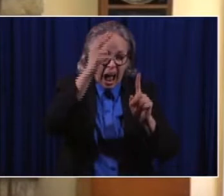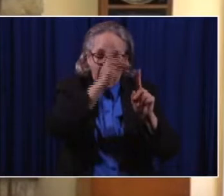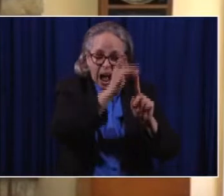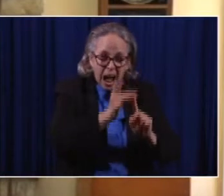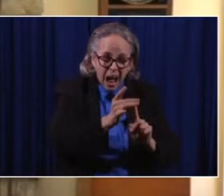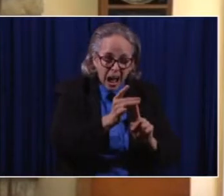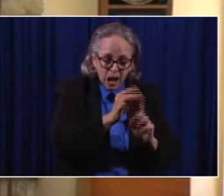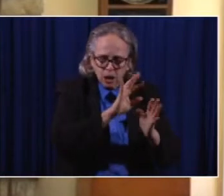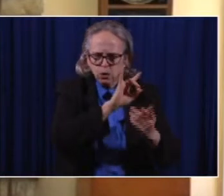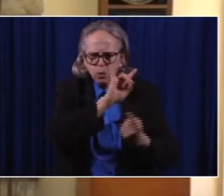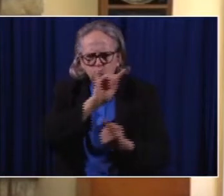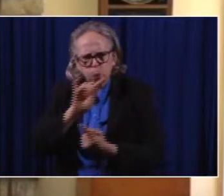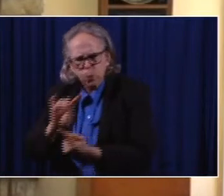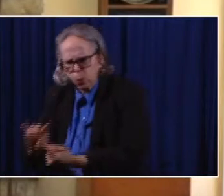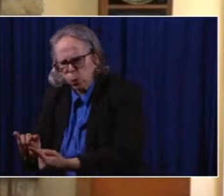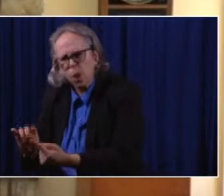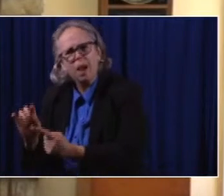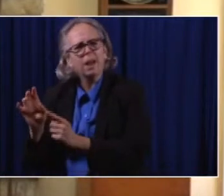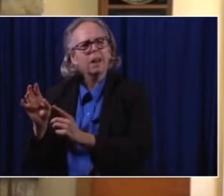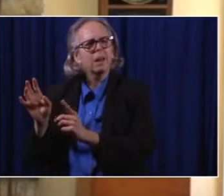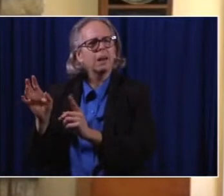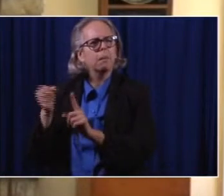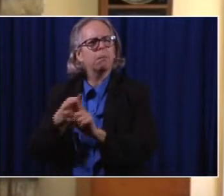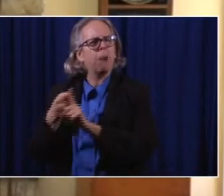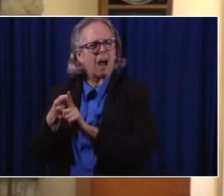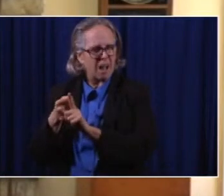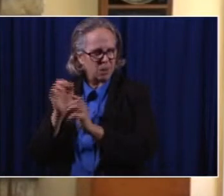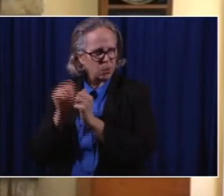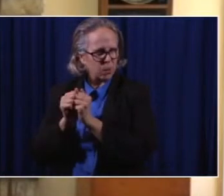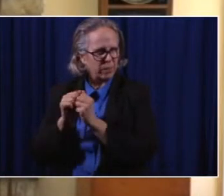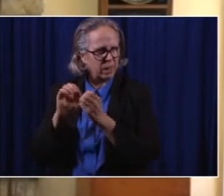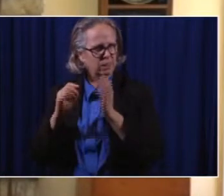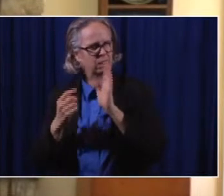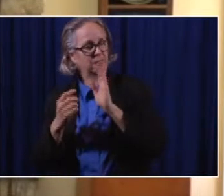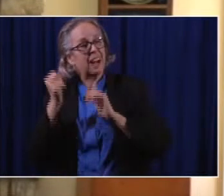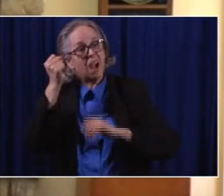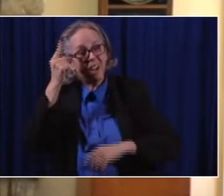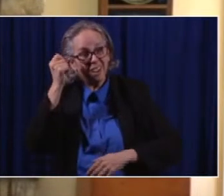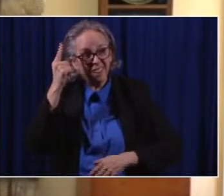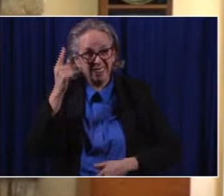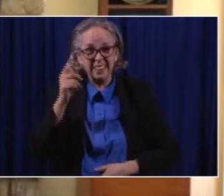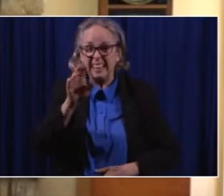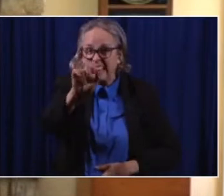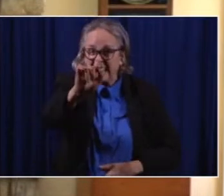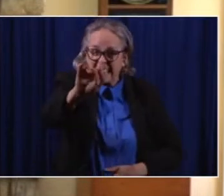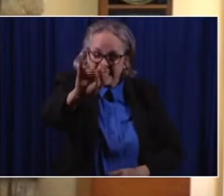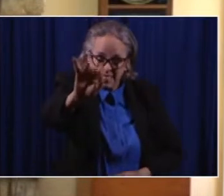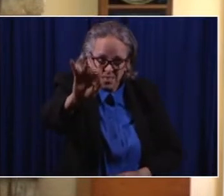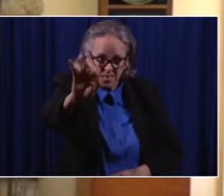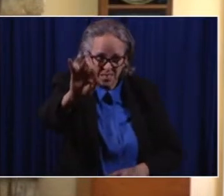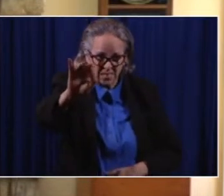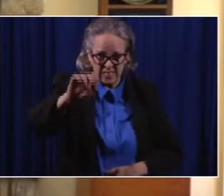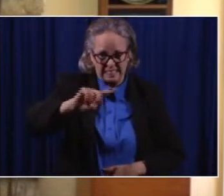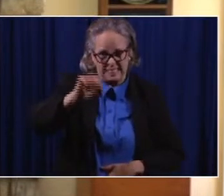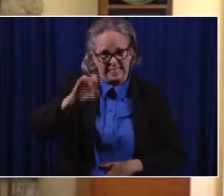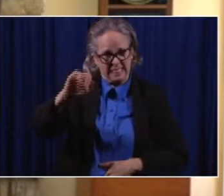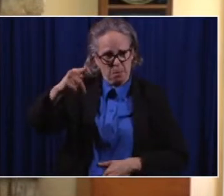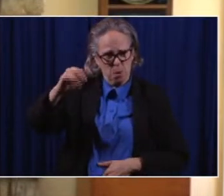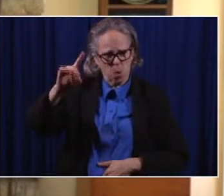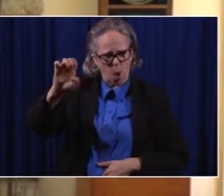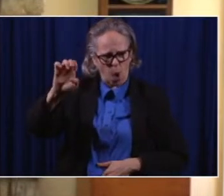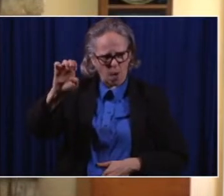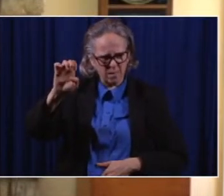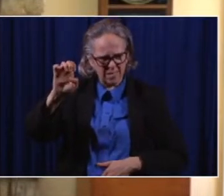aren't showing case counts for zip codes with fewer than 5 cases or less than 100 total residents. That will